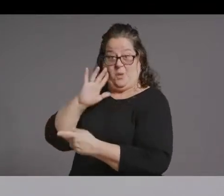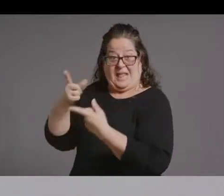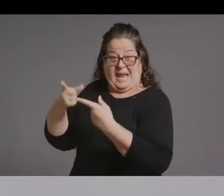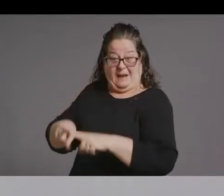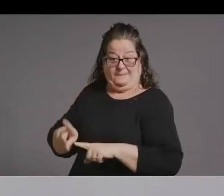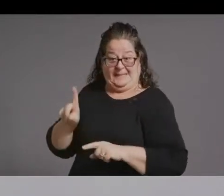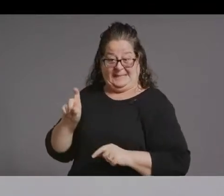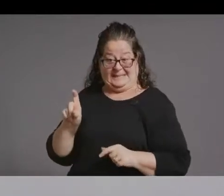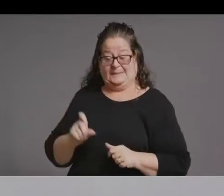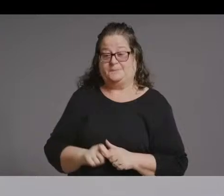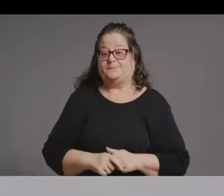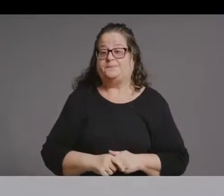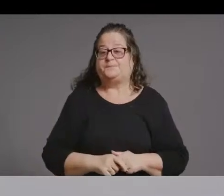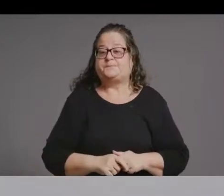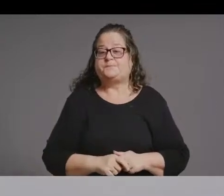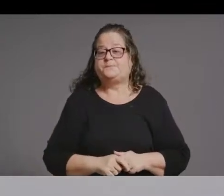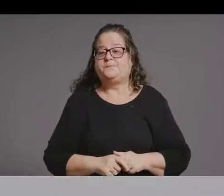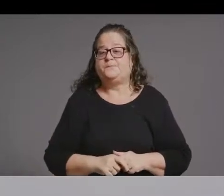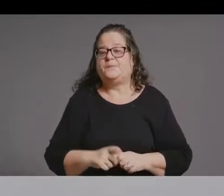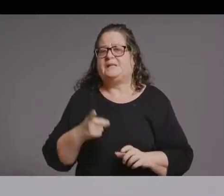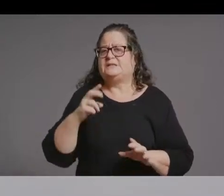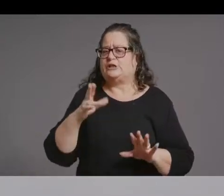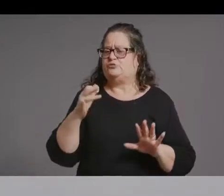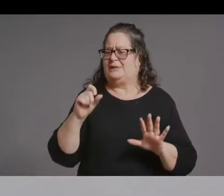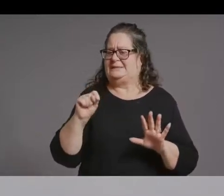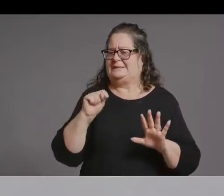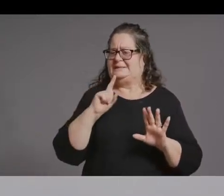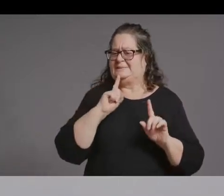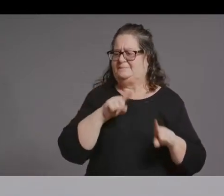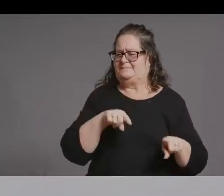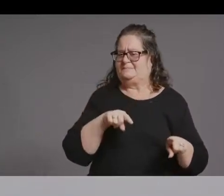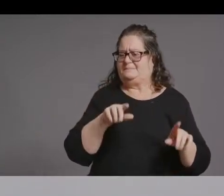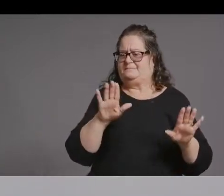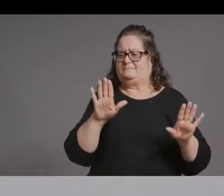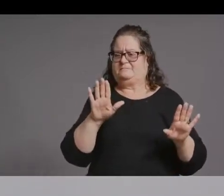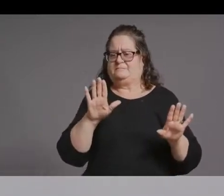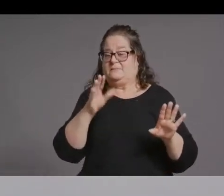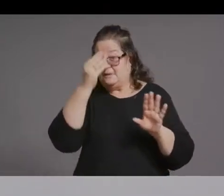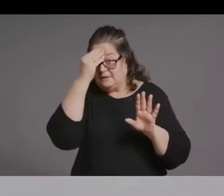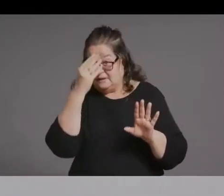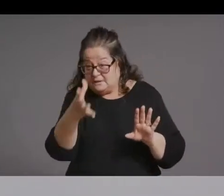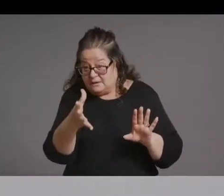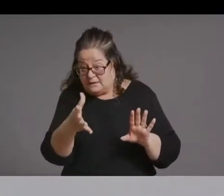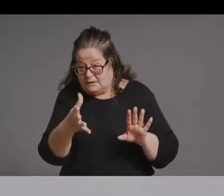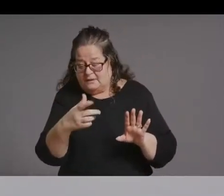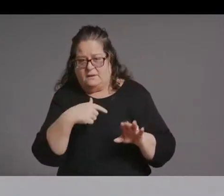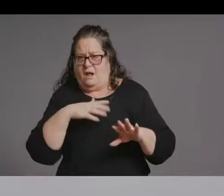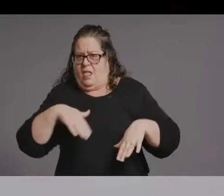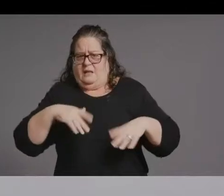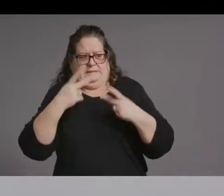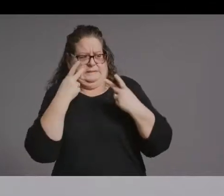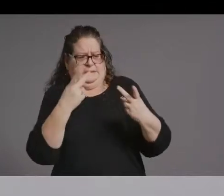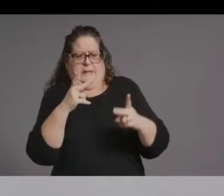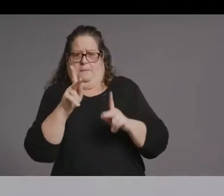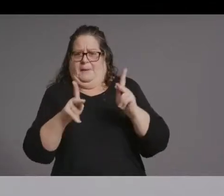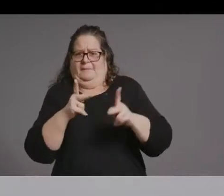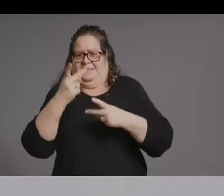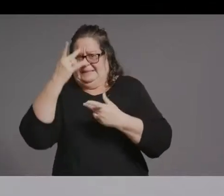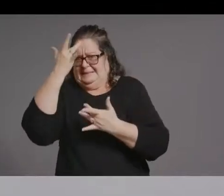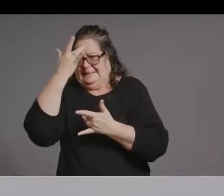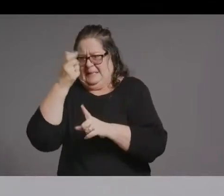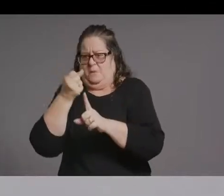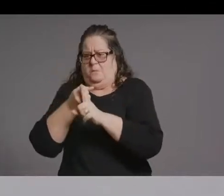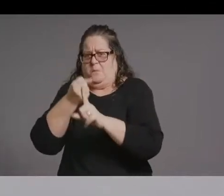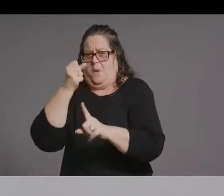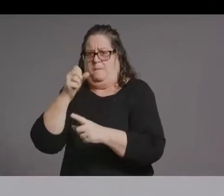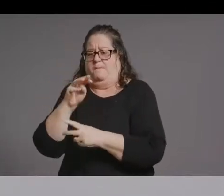Moderna or the Pfizer vaccine. So there is no pause on that. We would recommend that you keep appointments if you've got them for Moderna or Pfizer. And